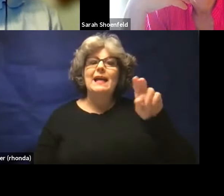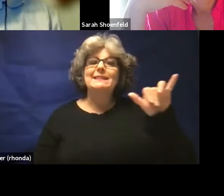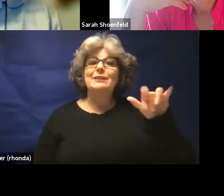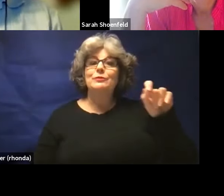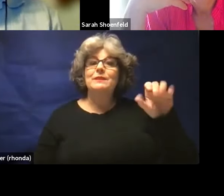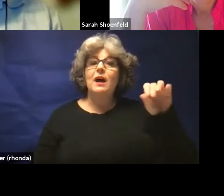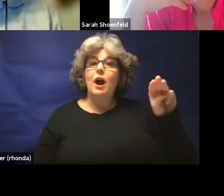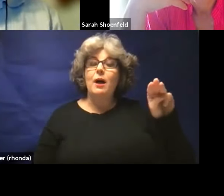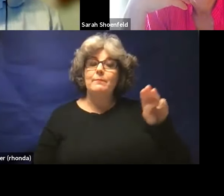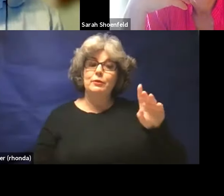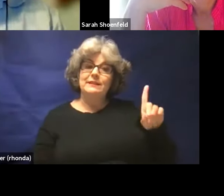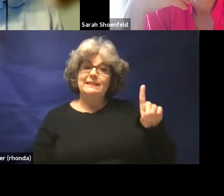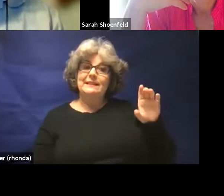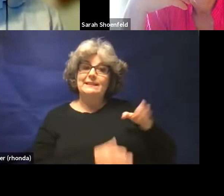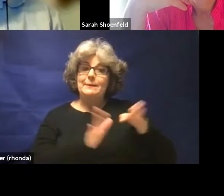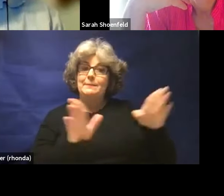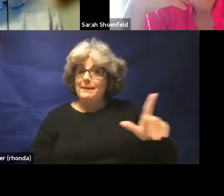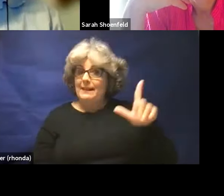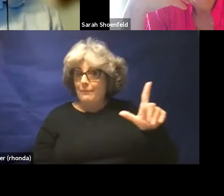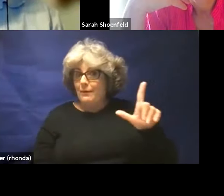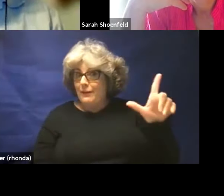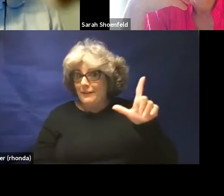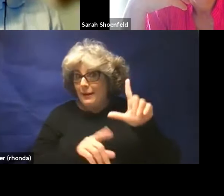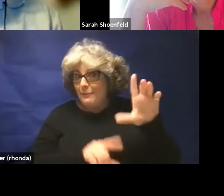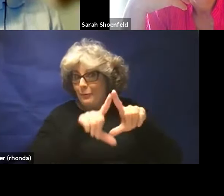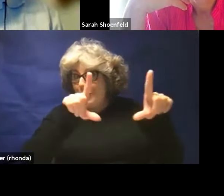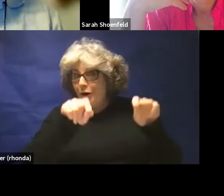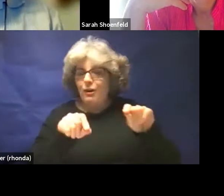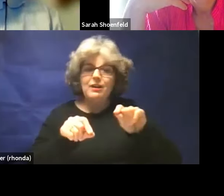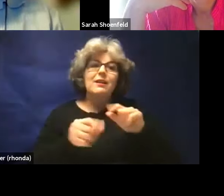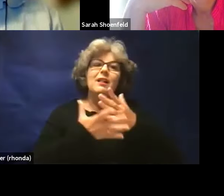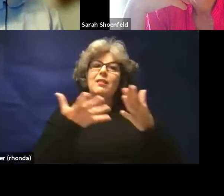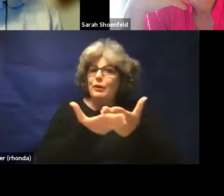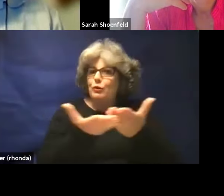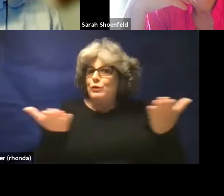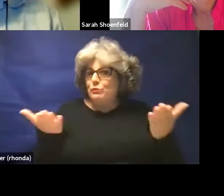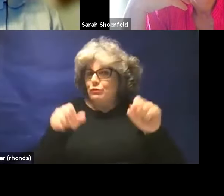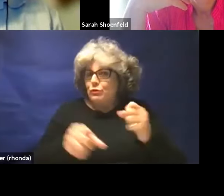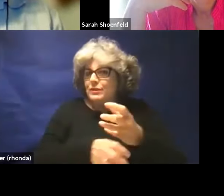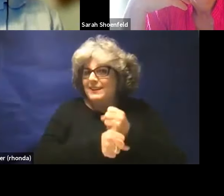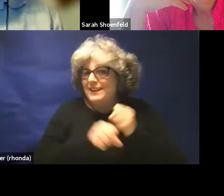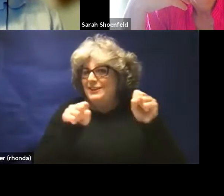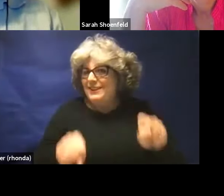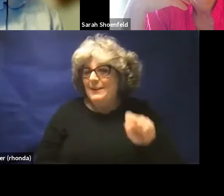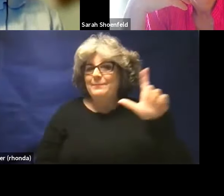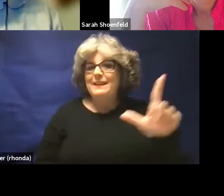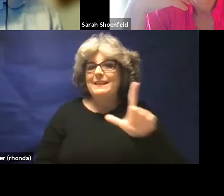ancestry.com through the DC Public Library if you have a library card. You can get to all kinds of resources through the library's databases